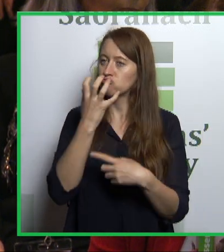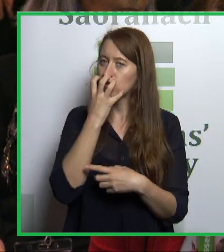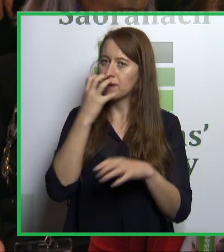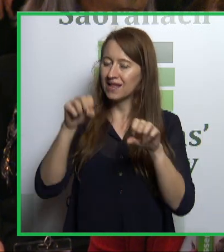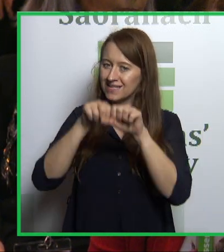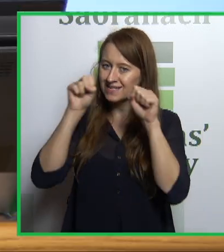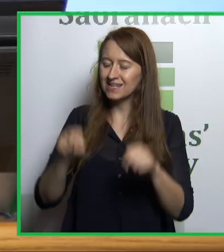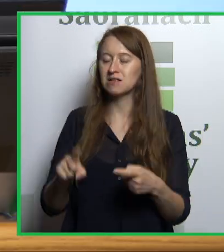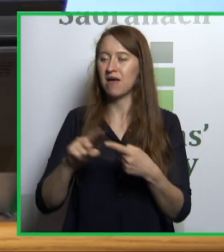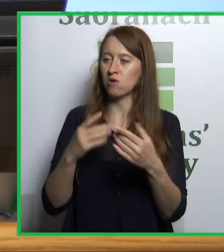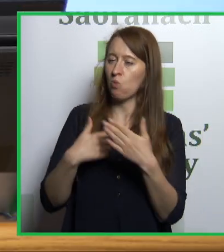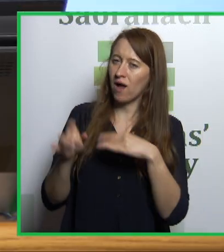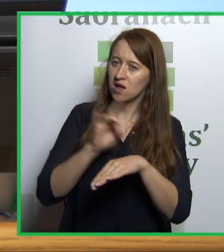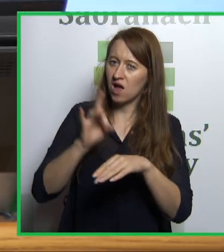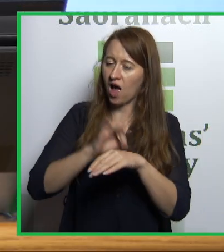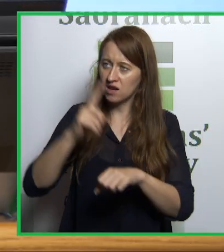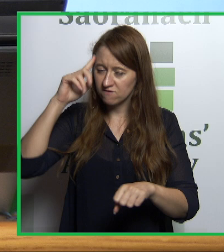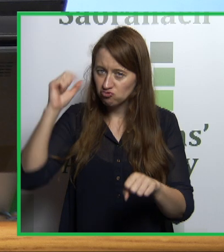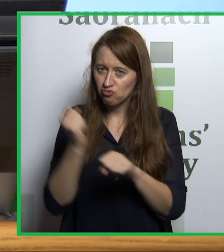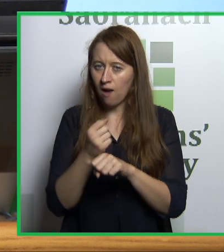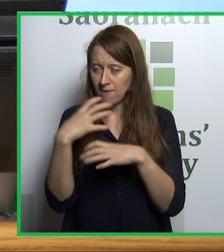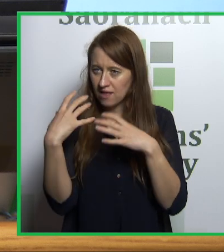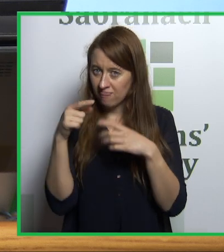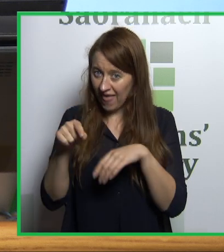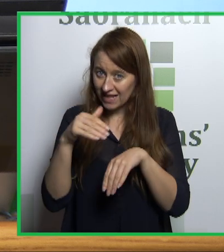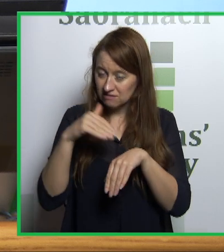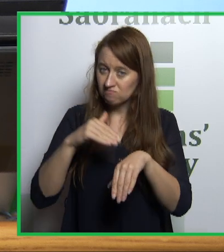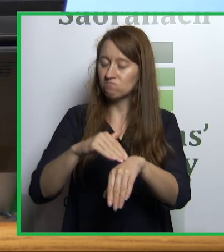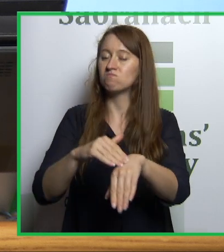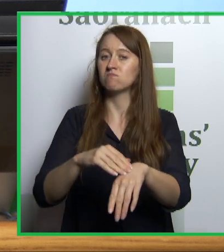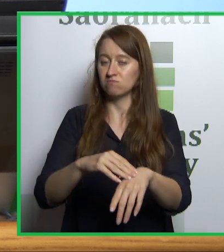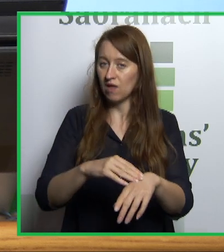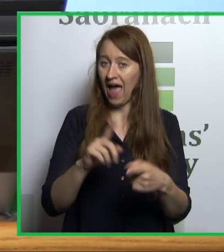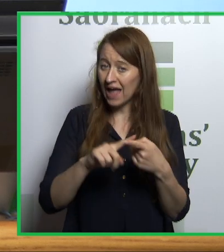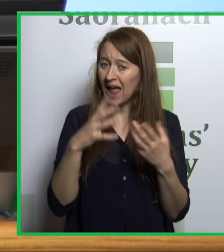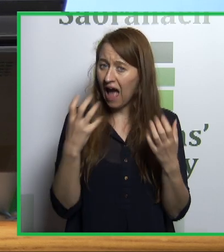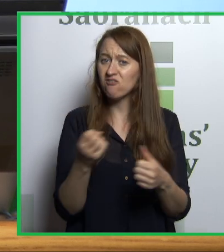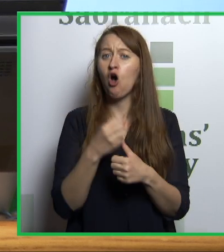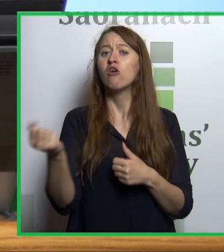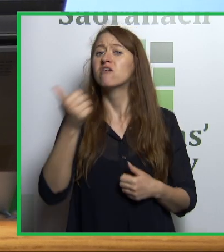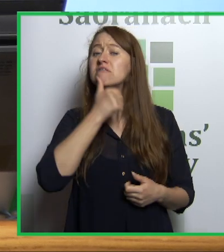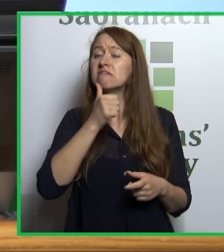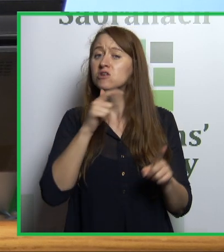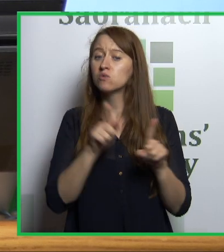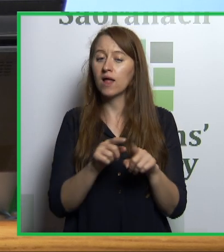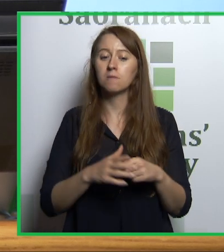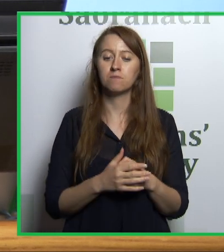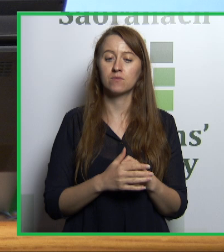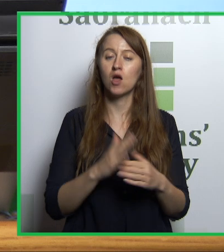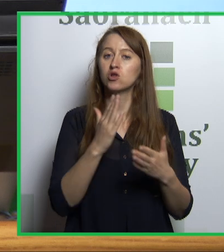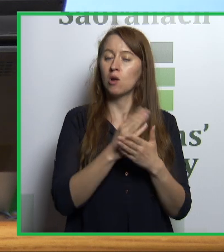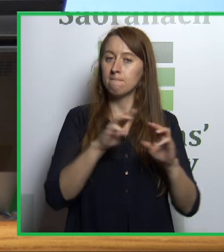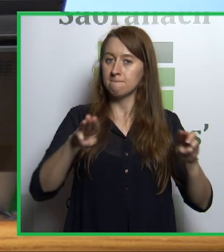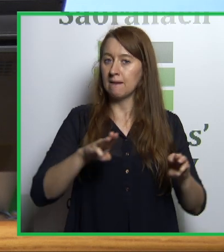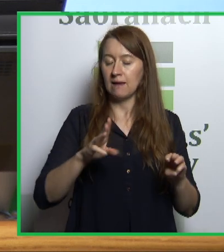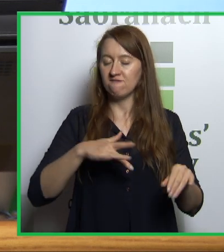and maybe when there is other solutions. We've also heard some people have a view that they haven't actually experienced harm, and that needs to be taken